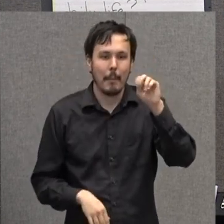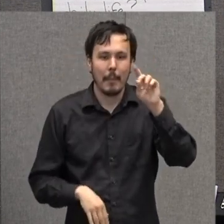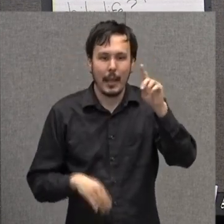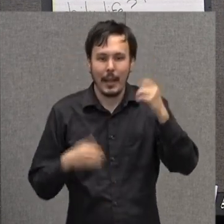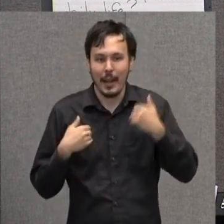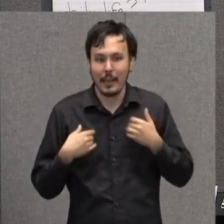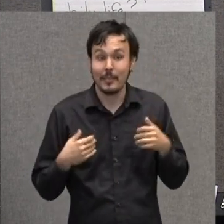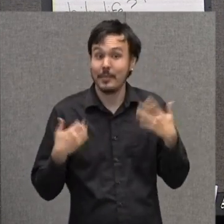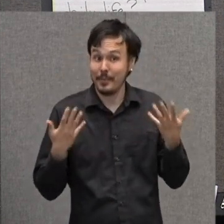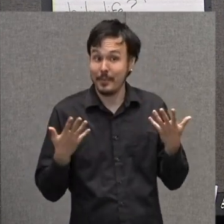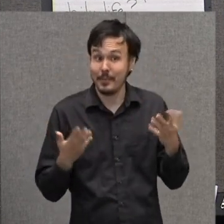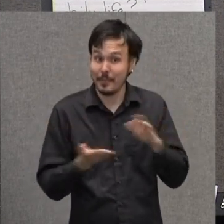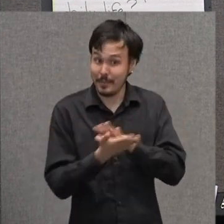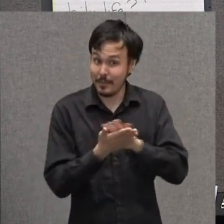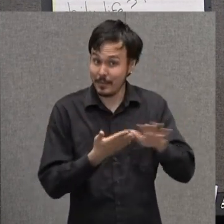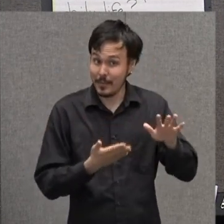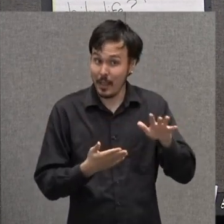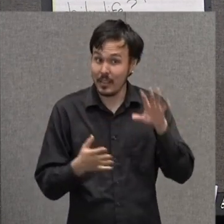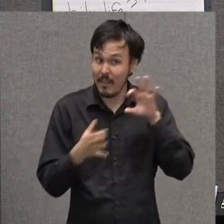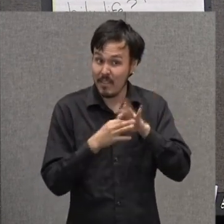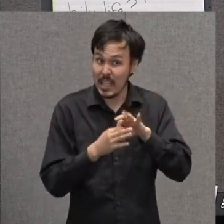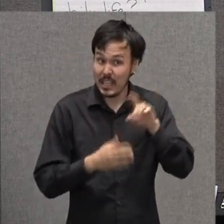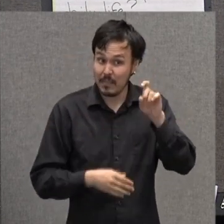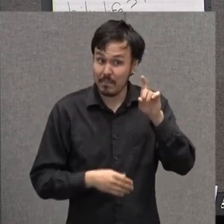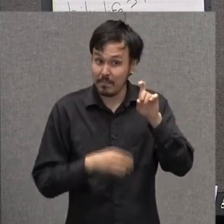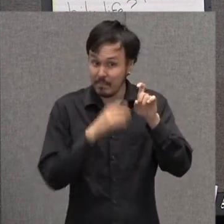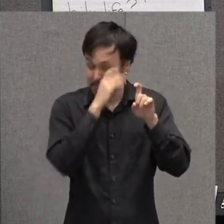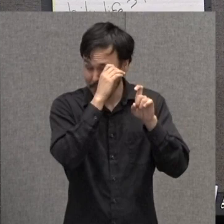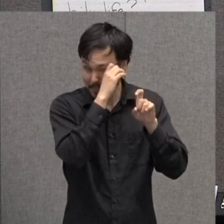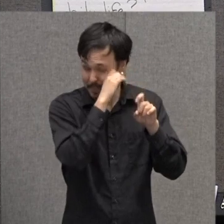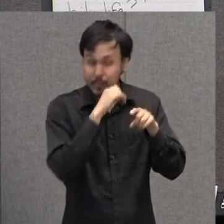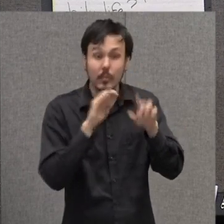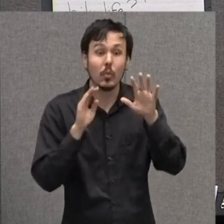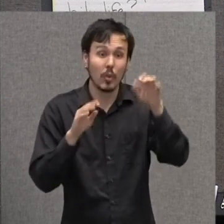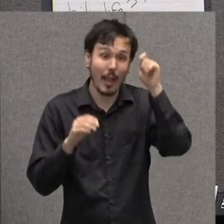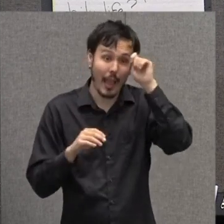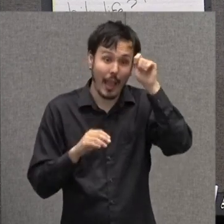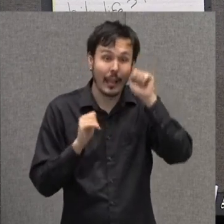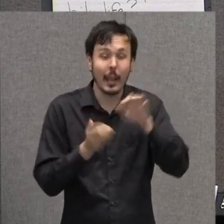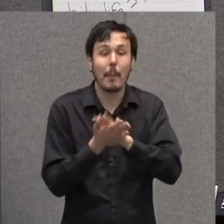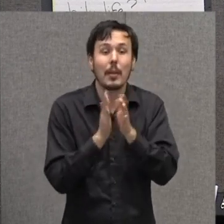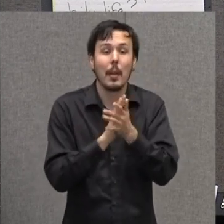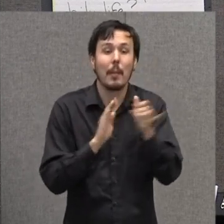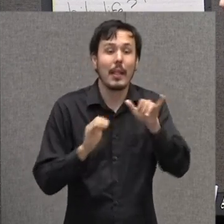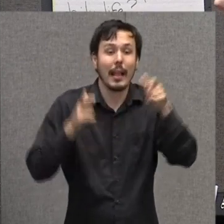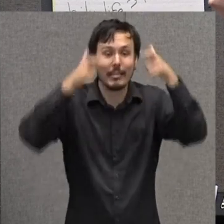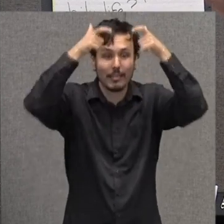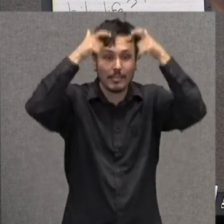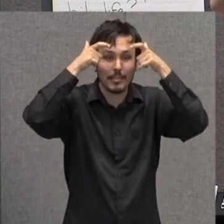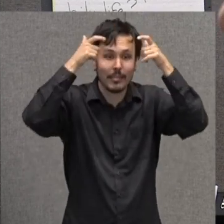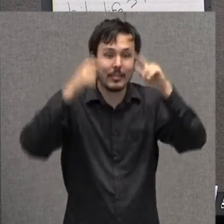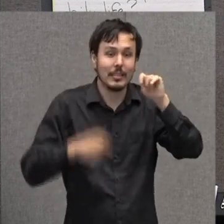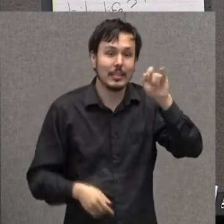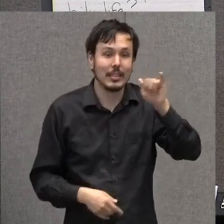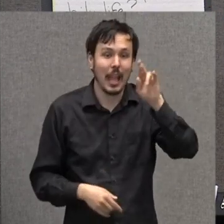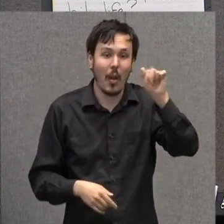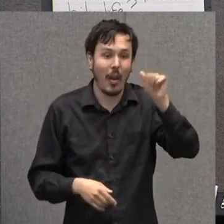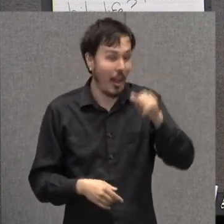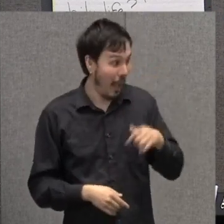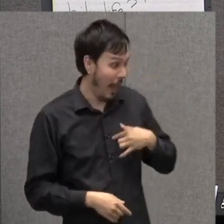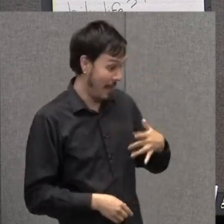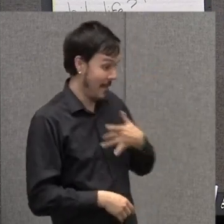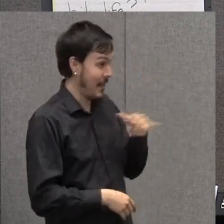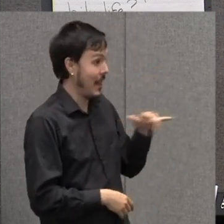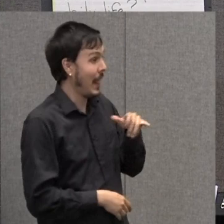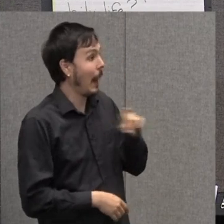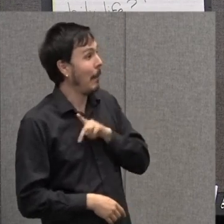Very nice. Like a princess. Does it fit? I think it fits real well. You could make your hat into tiara if you wanted to. I feel like a princess today. All right.